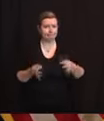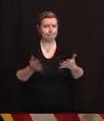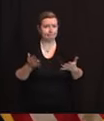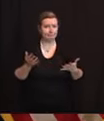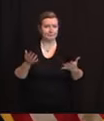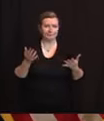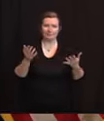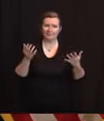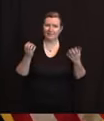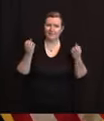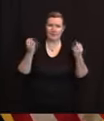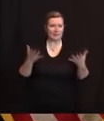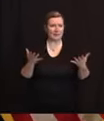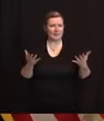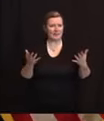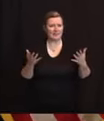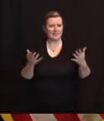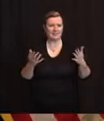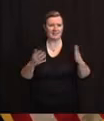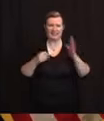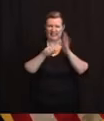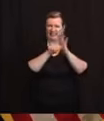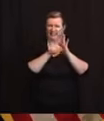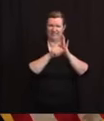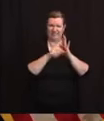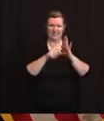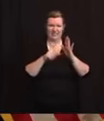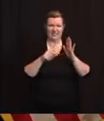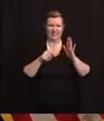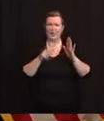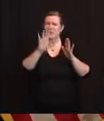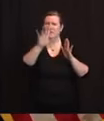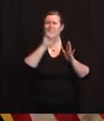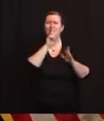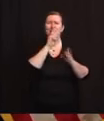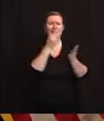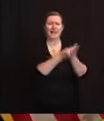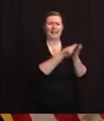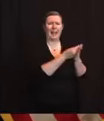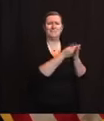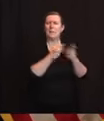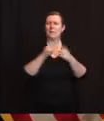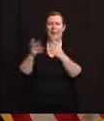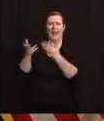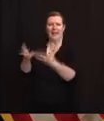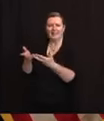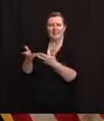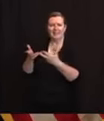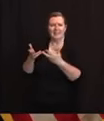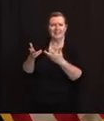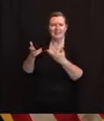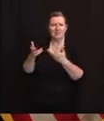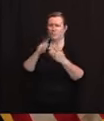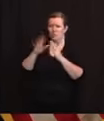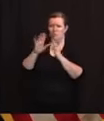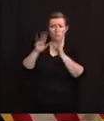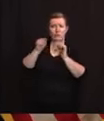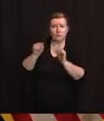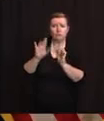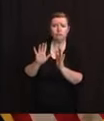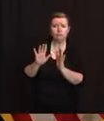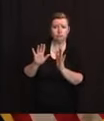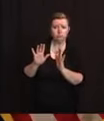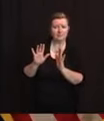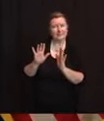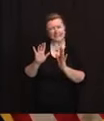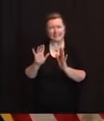which are concerning. I'm putting aside the economic impact and the employment impact, which is overwhelmingly positive, right? And by the way, as I